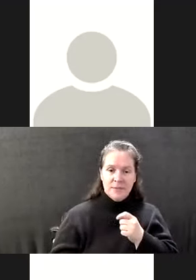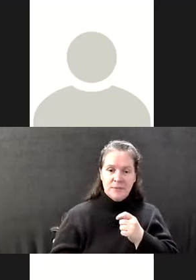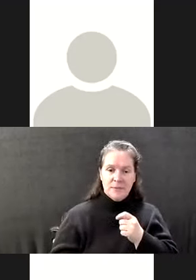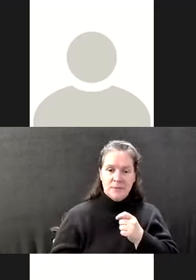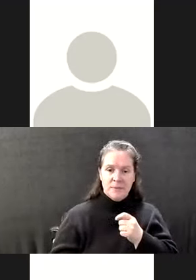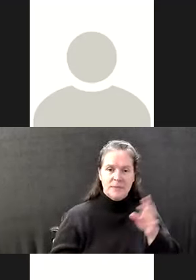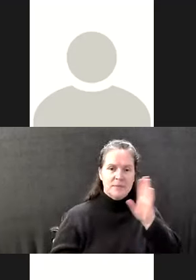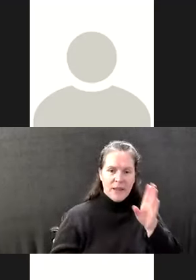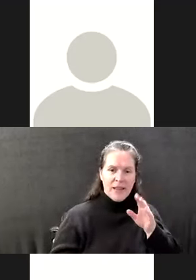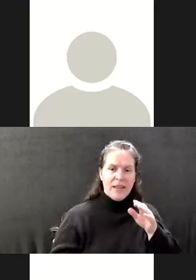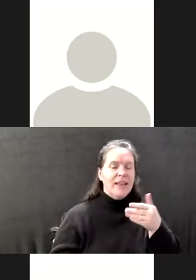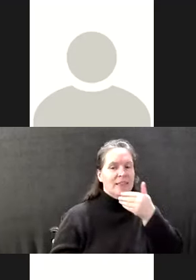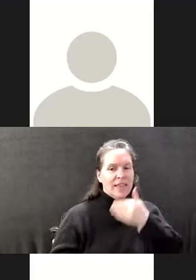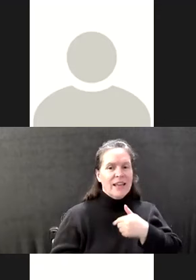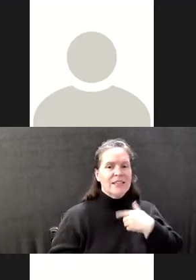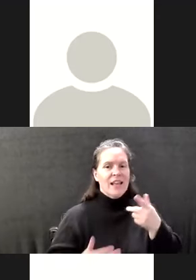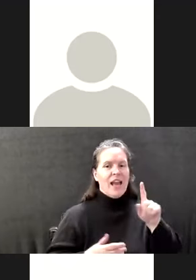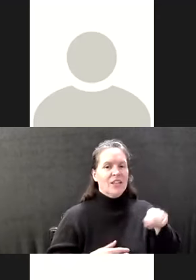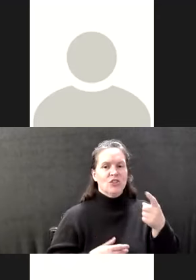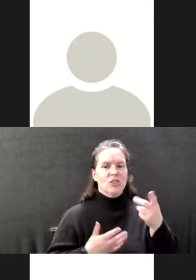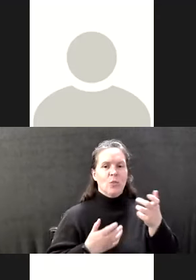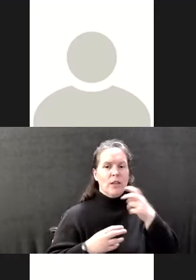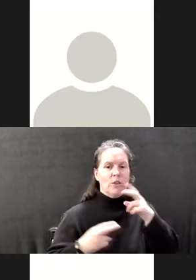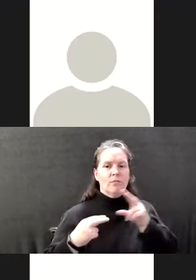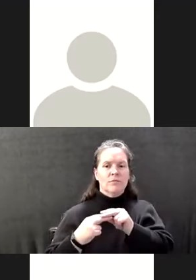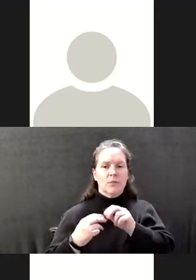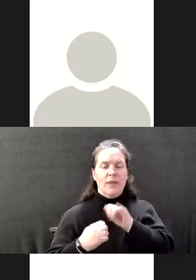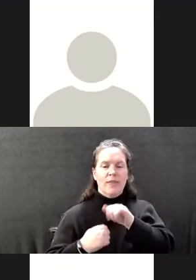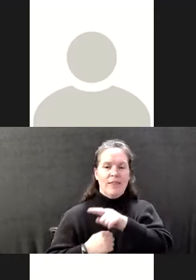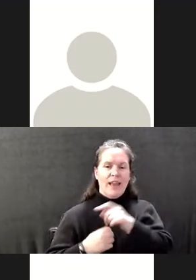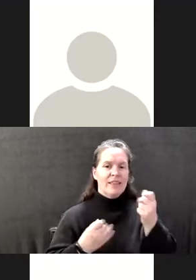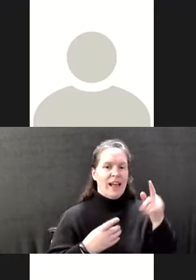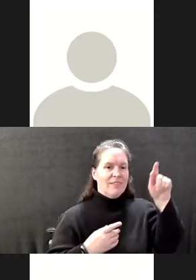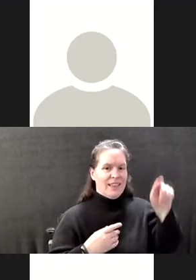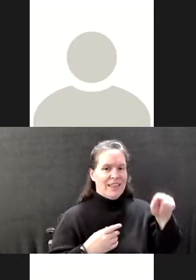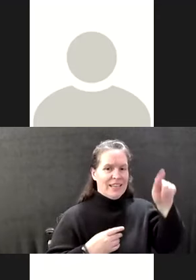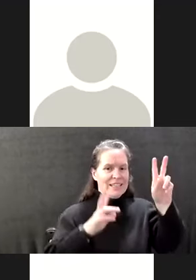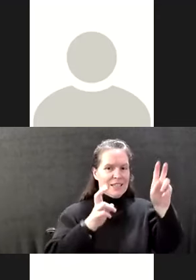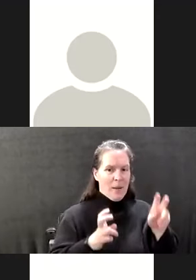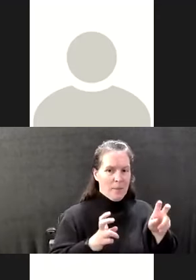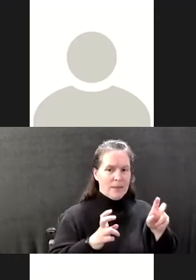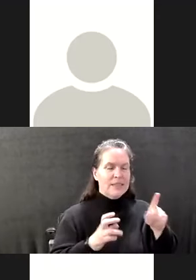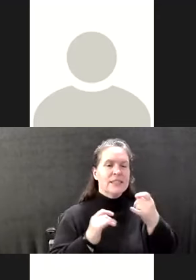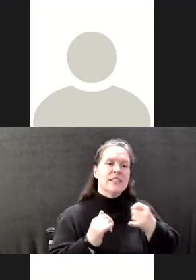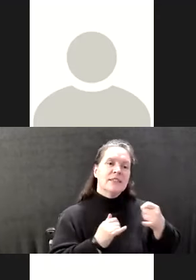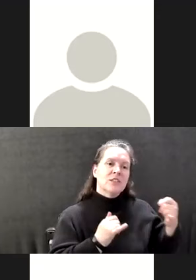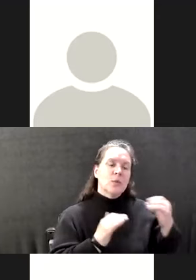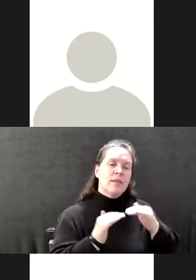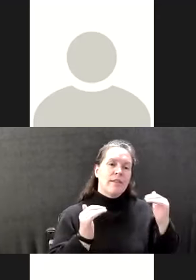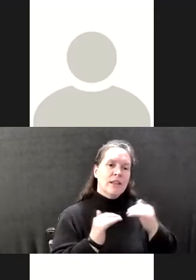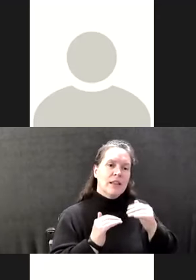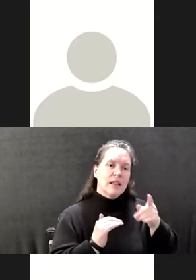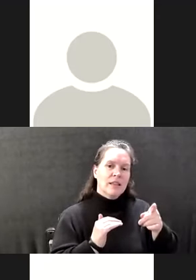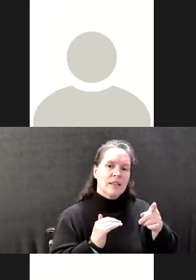Hi, thanks. I just wanted to kind of piggyback off that. A lot of these topics are at the individual level,